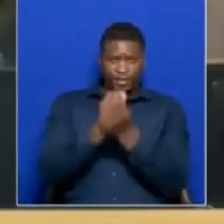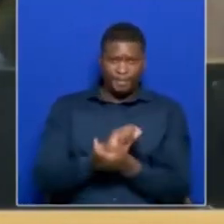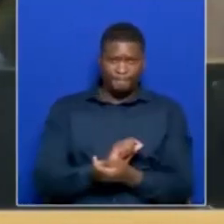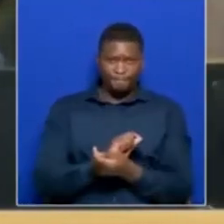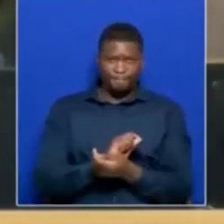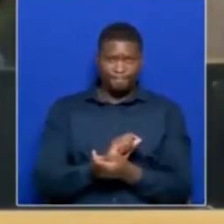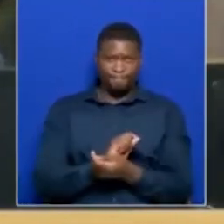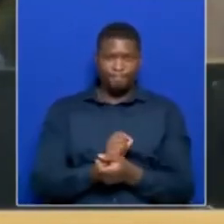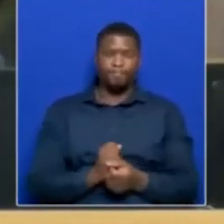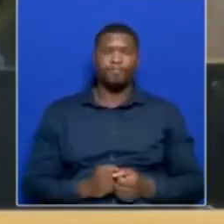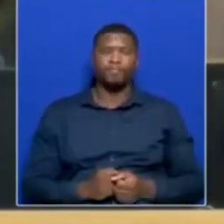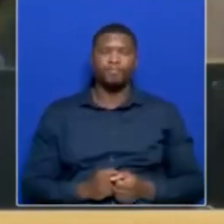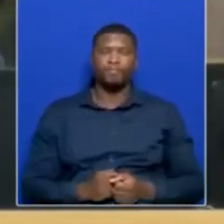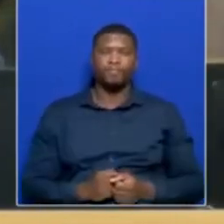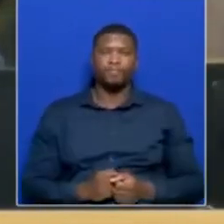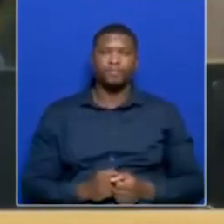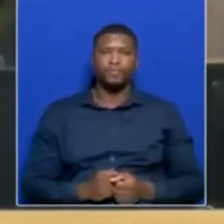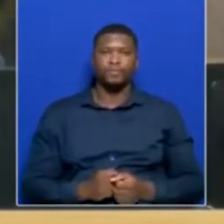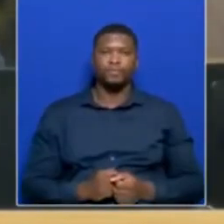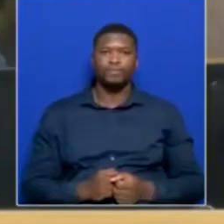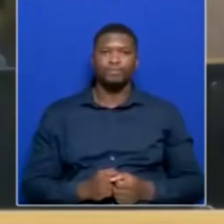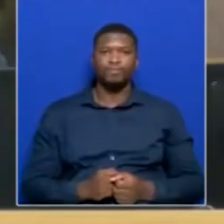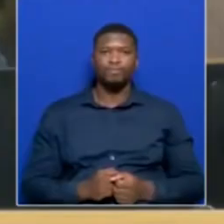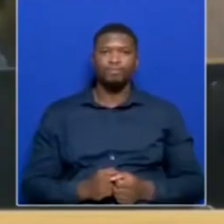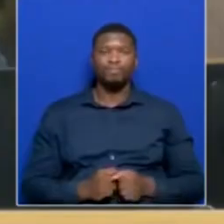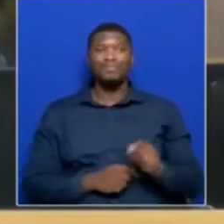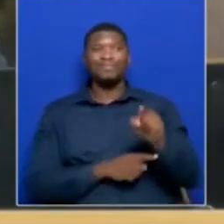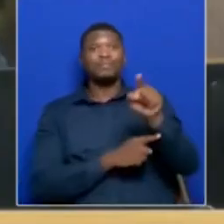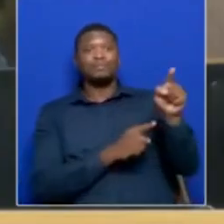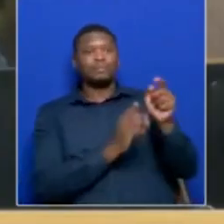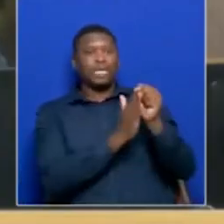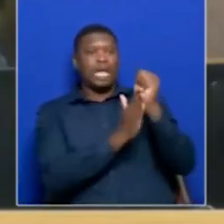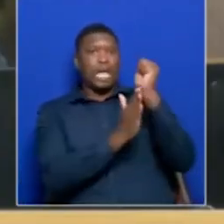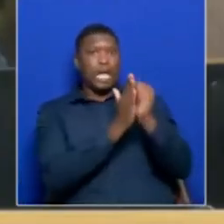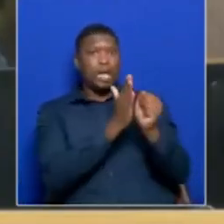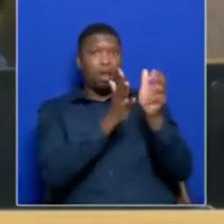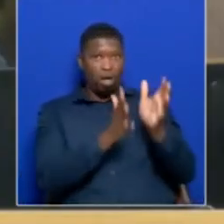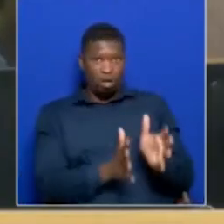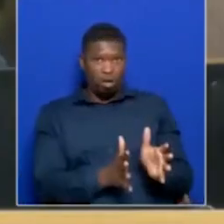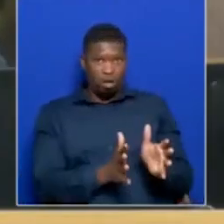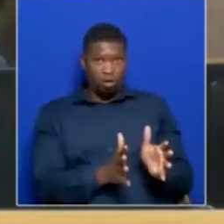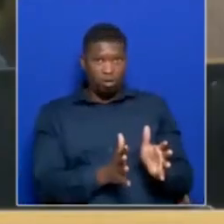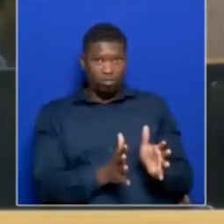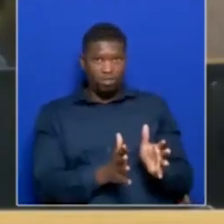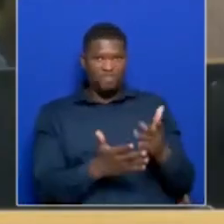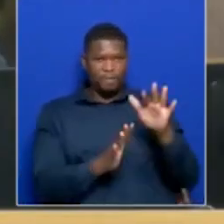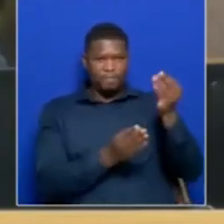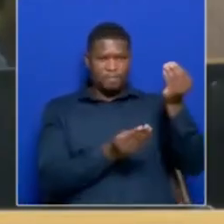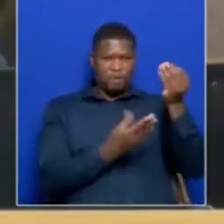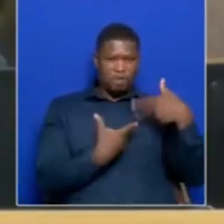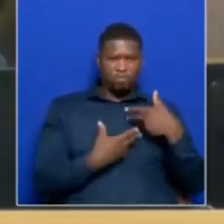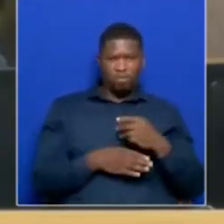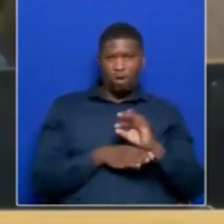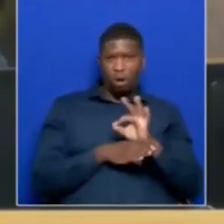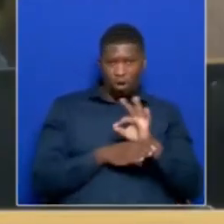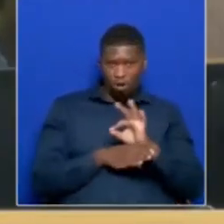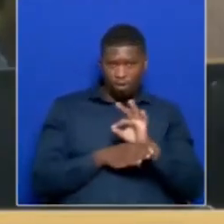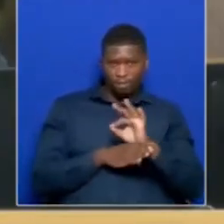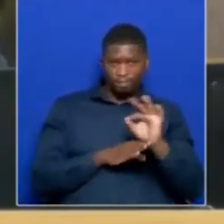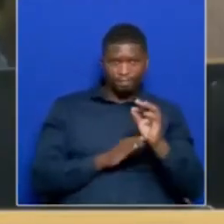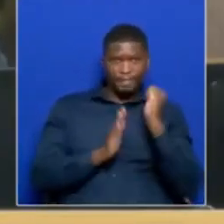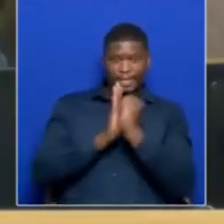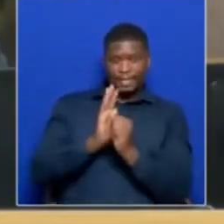The killers who said they were going to, or there was a plot for Mr. Magata to be